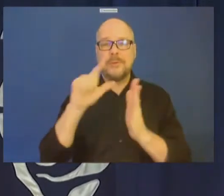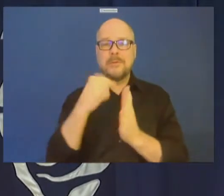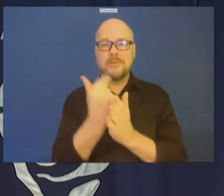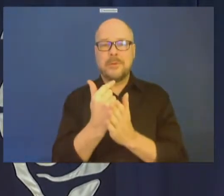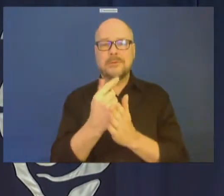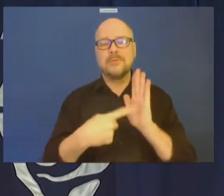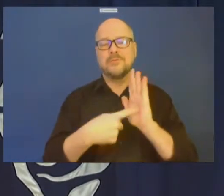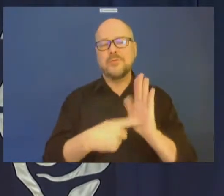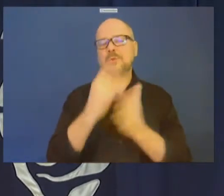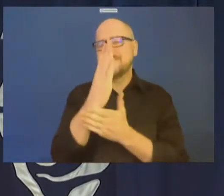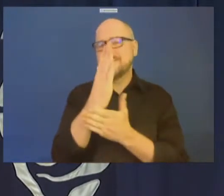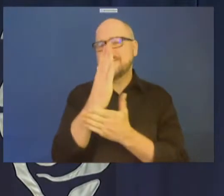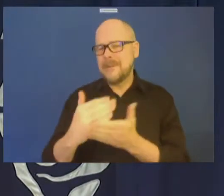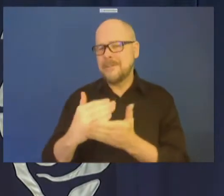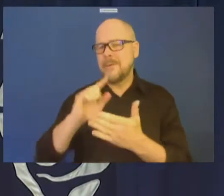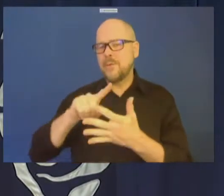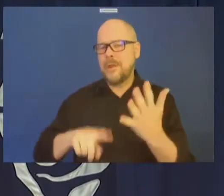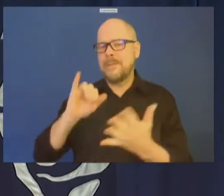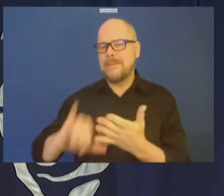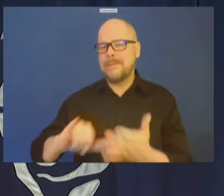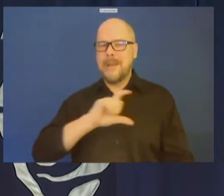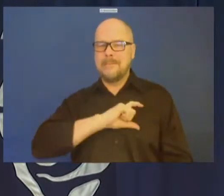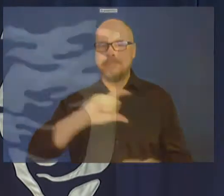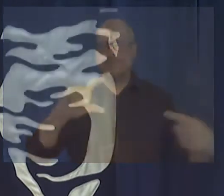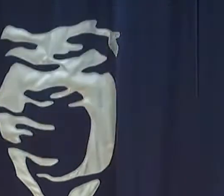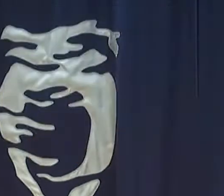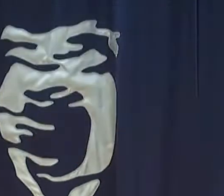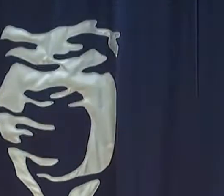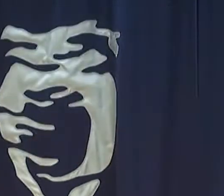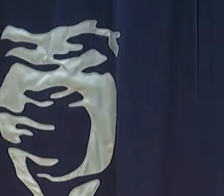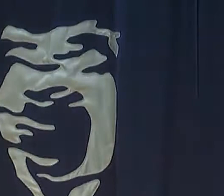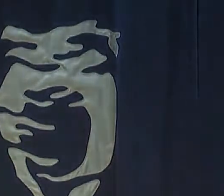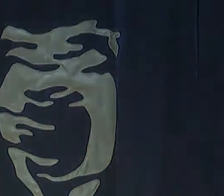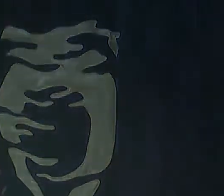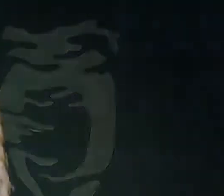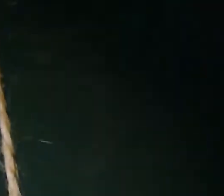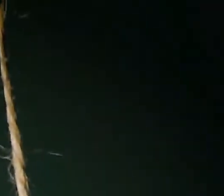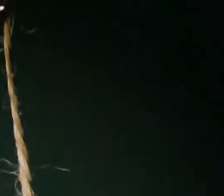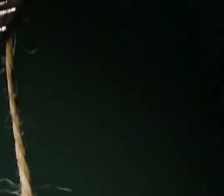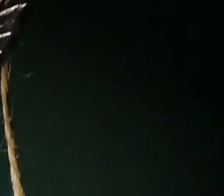of what the Hornet's Nest badge represents.